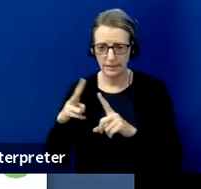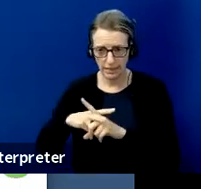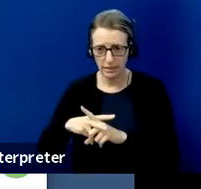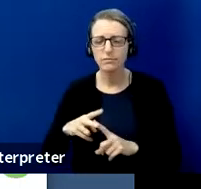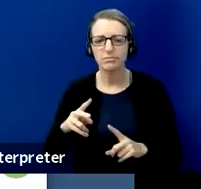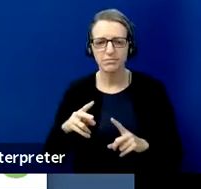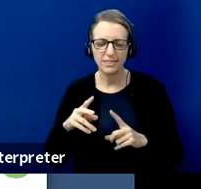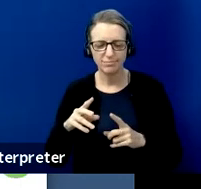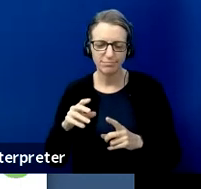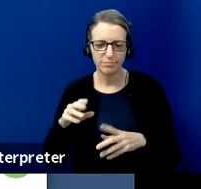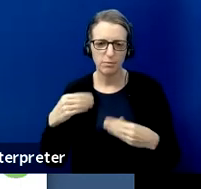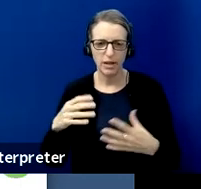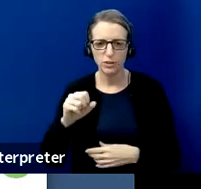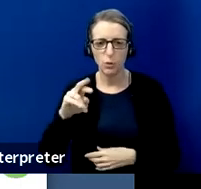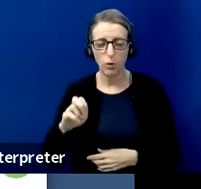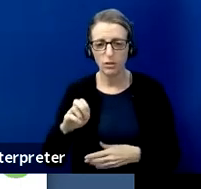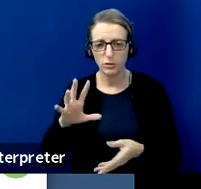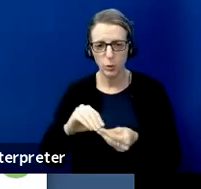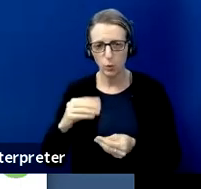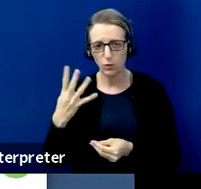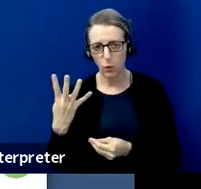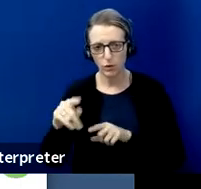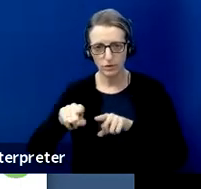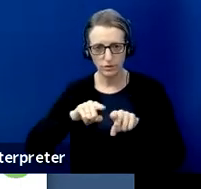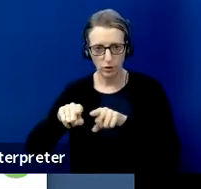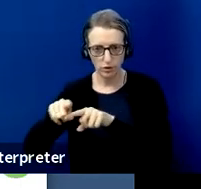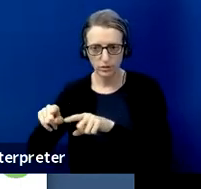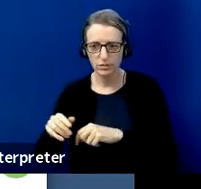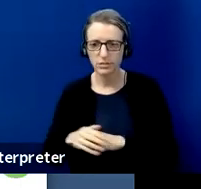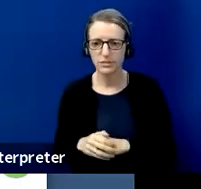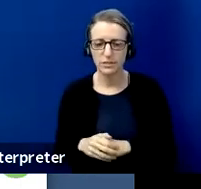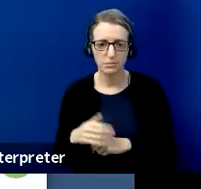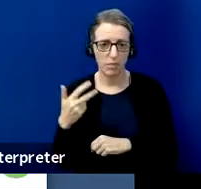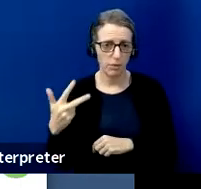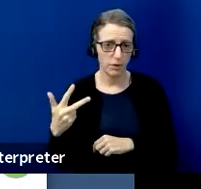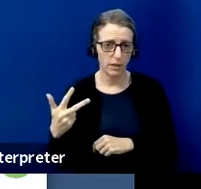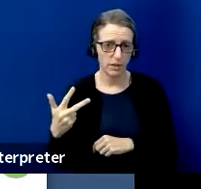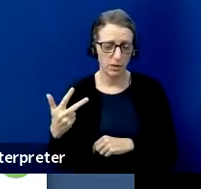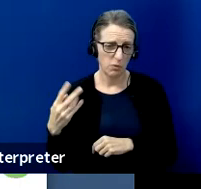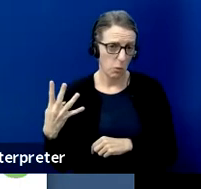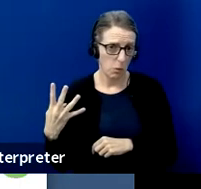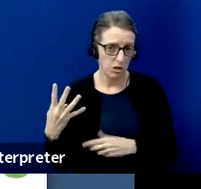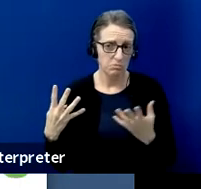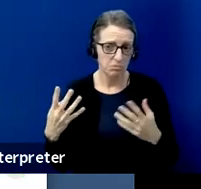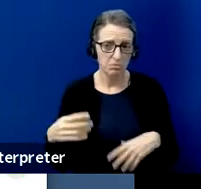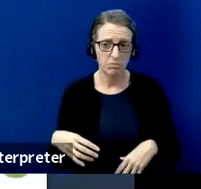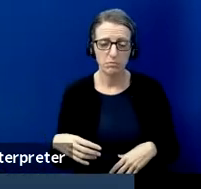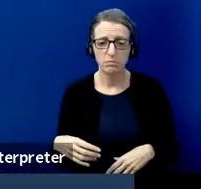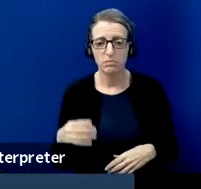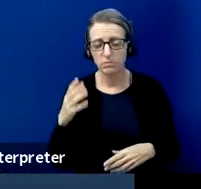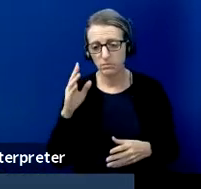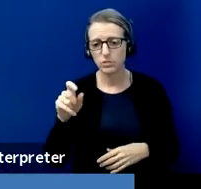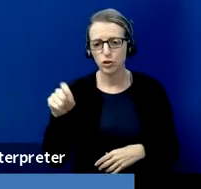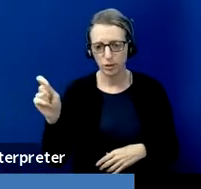it a score. So it's out of 4 stars. So I'm gonna give them a 3 or maybe even a 4 and